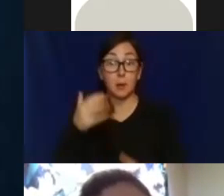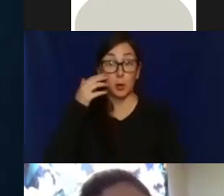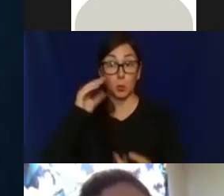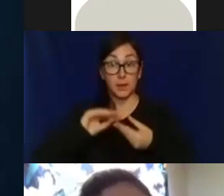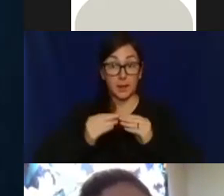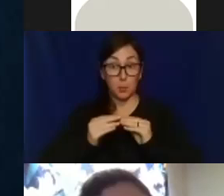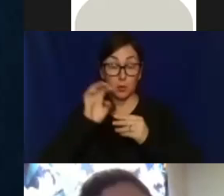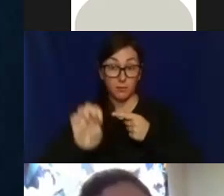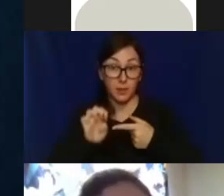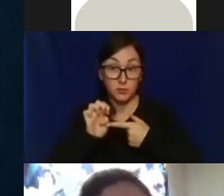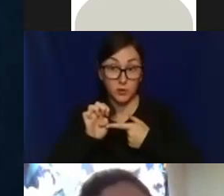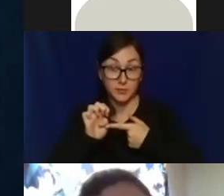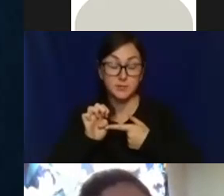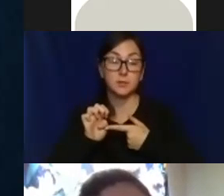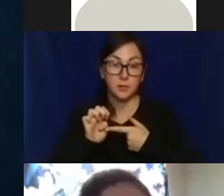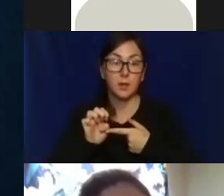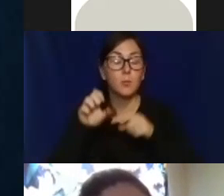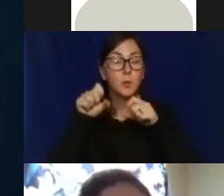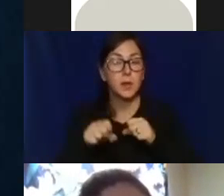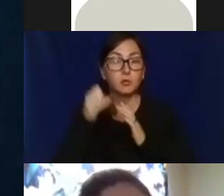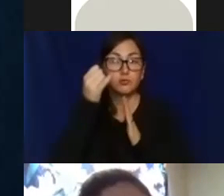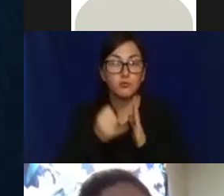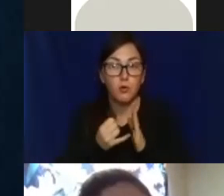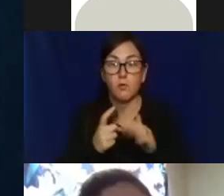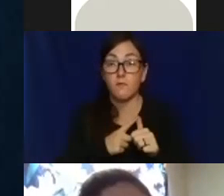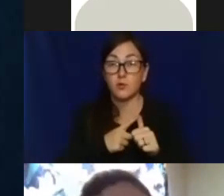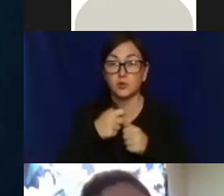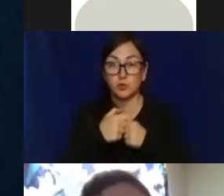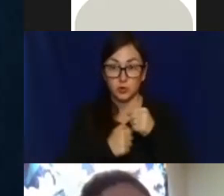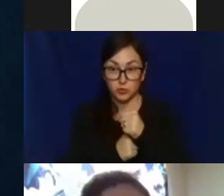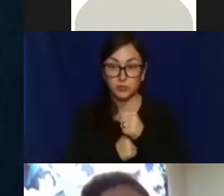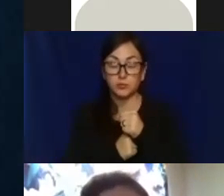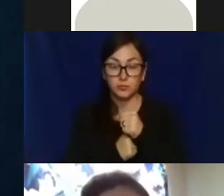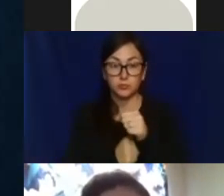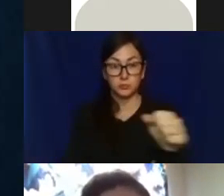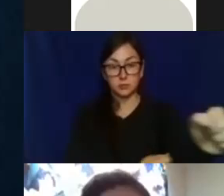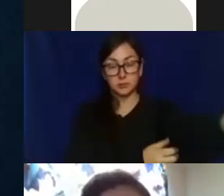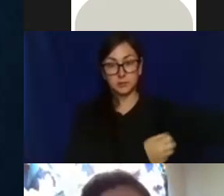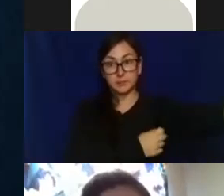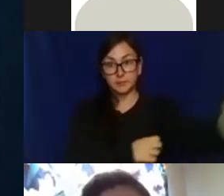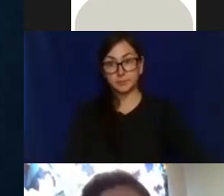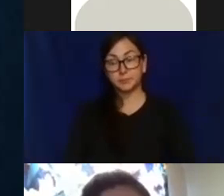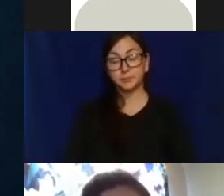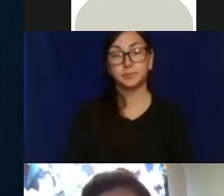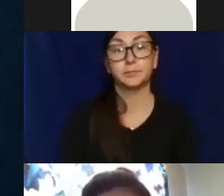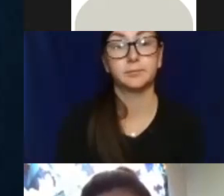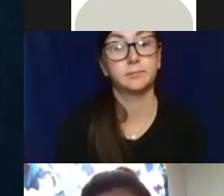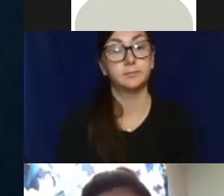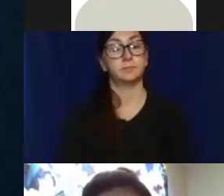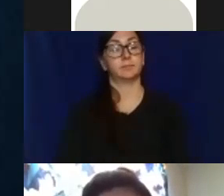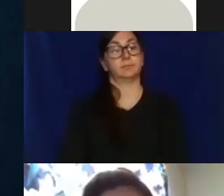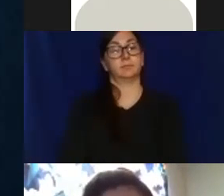draw the first structure, okay, which would be, hold